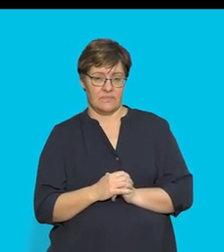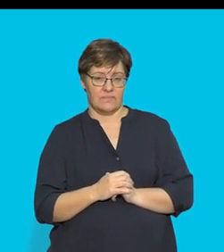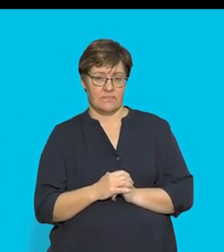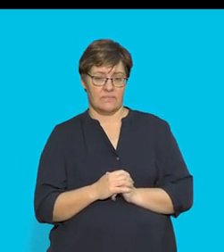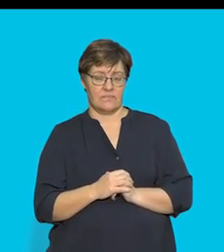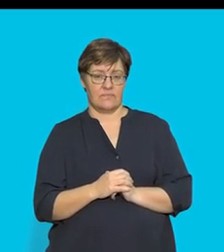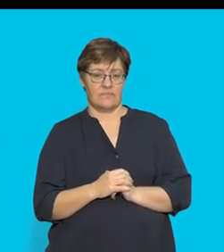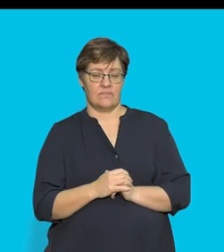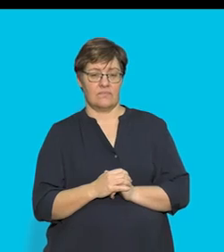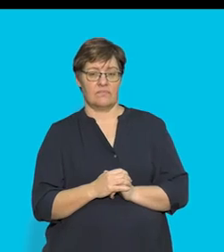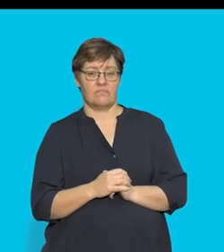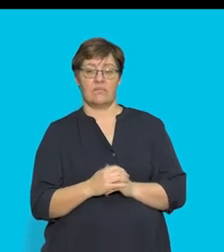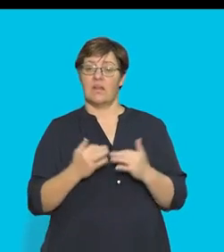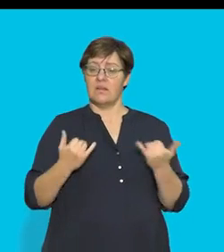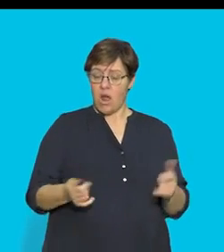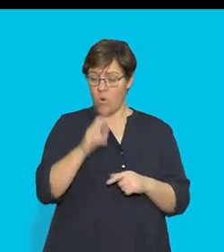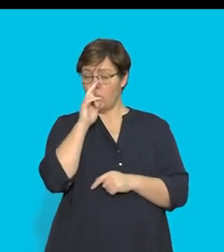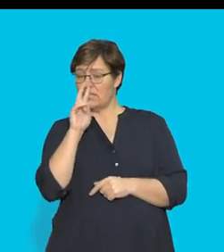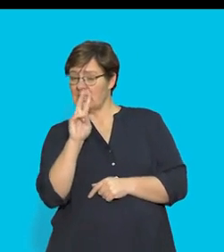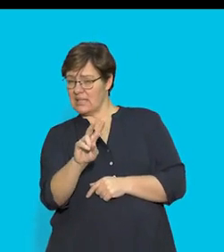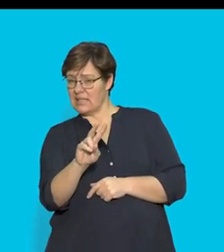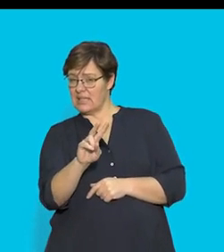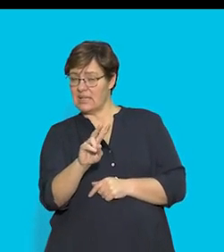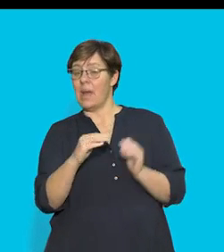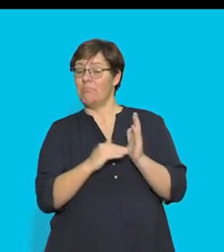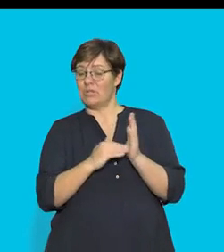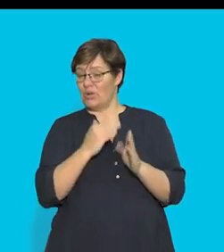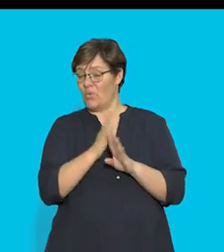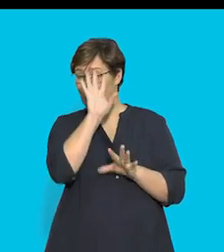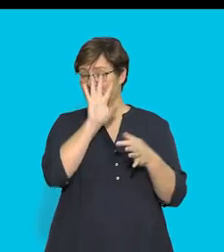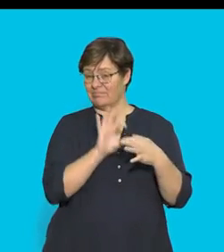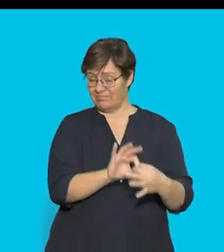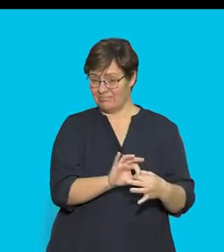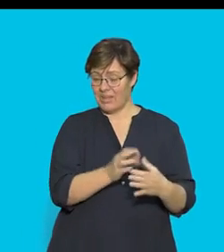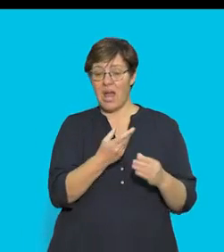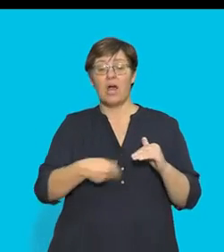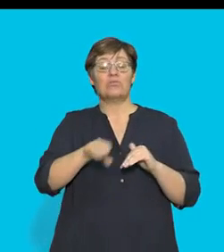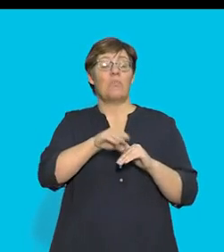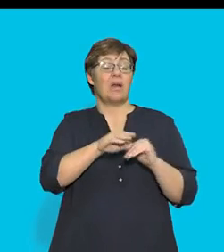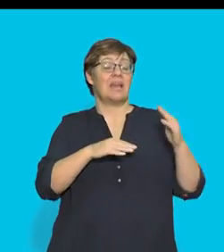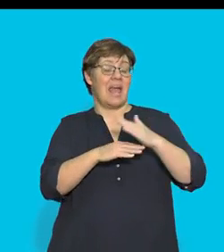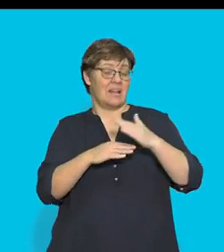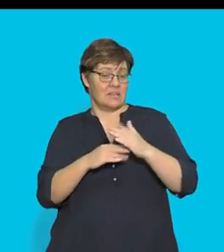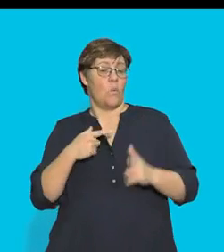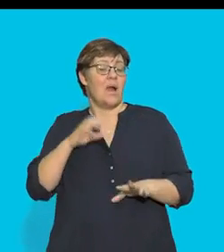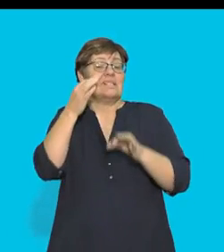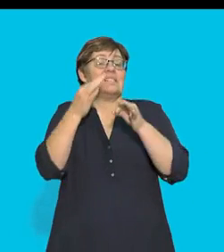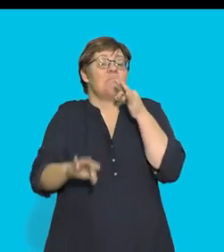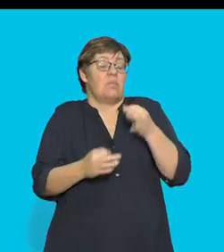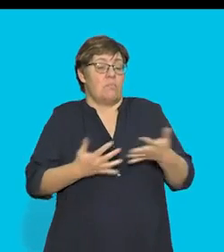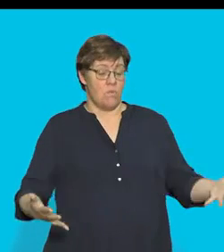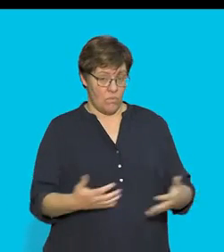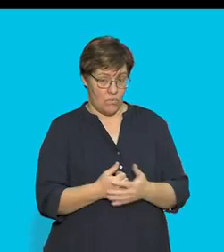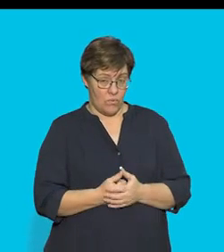Now, can you see where the metric work comes in, where the compound angles come in? Because now we want to simplify this. But now we